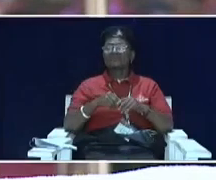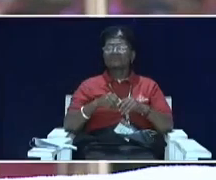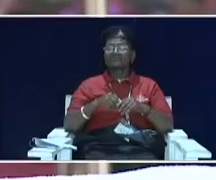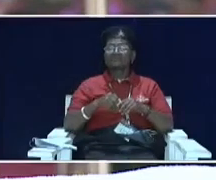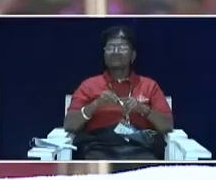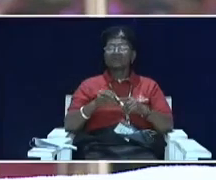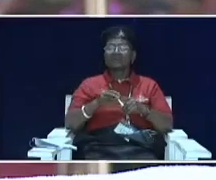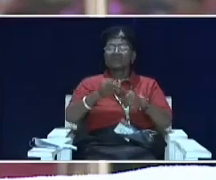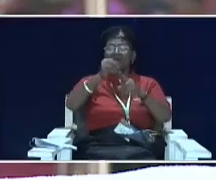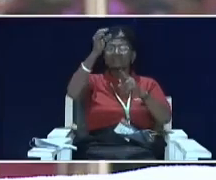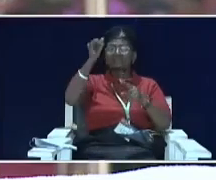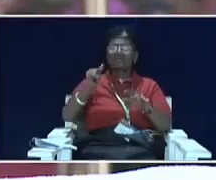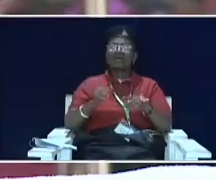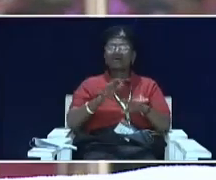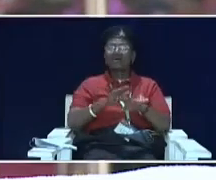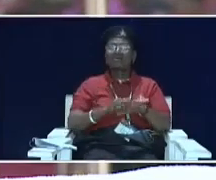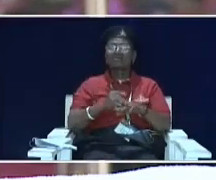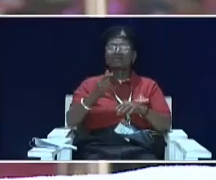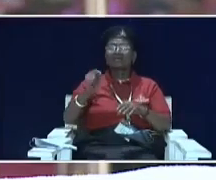particularly on the mountaintop,